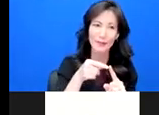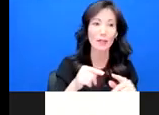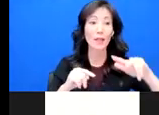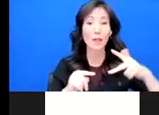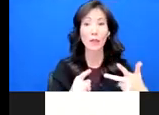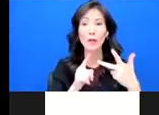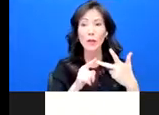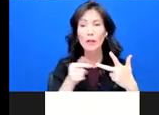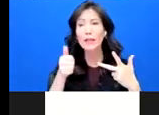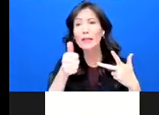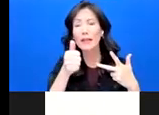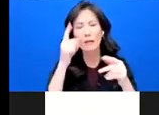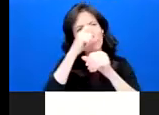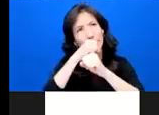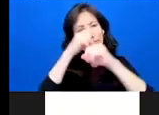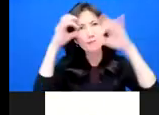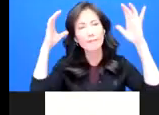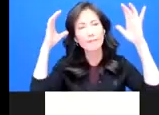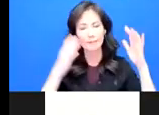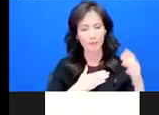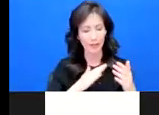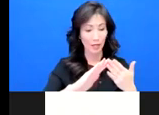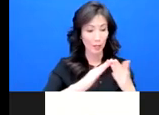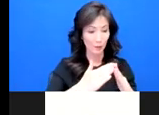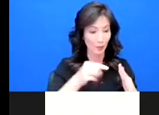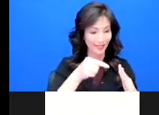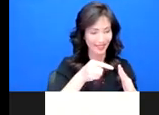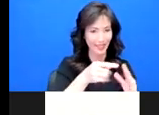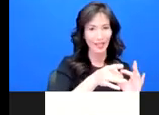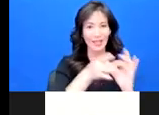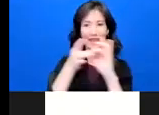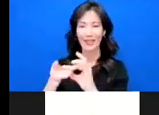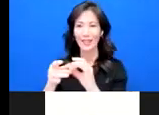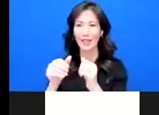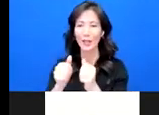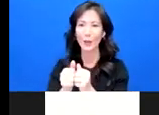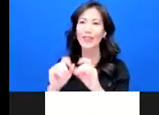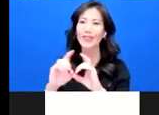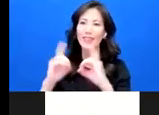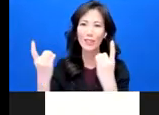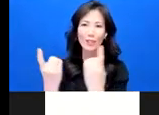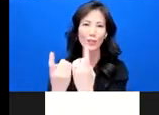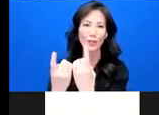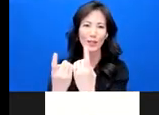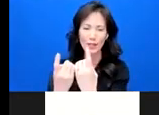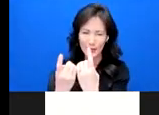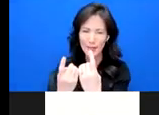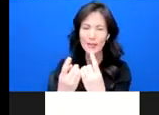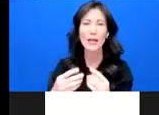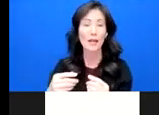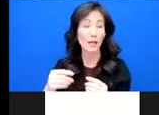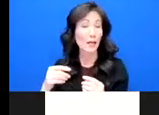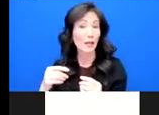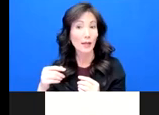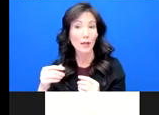think about what is your community's relationship with the jurisdiction and how it is affected by policy decisions made